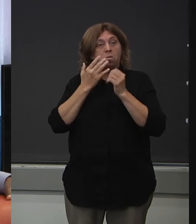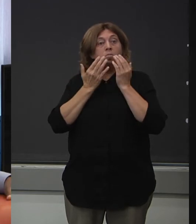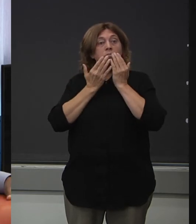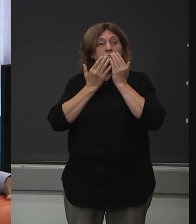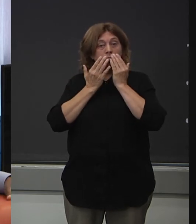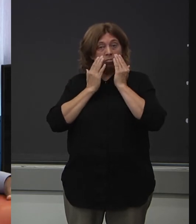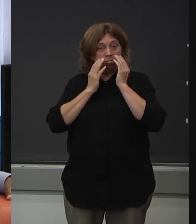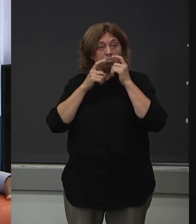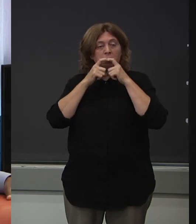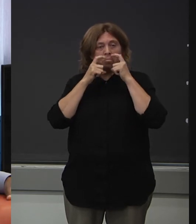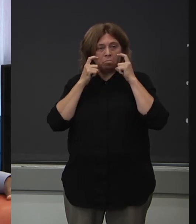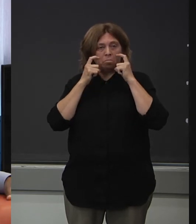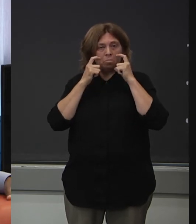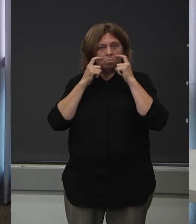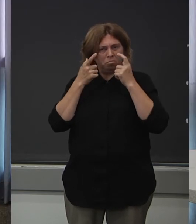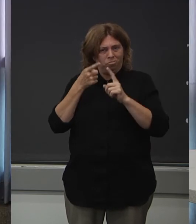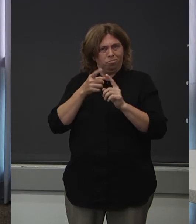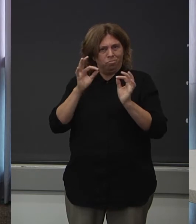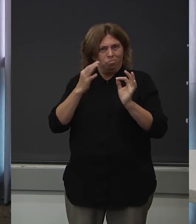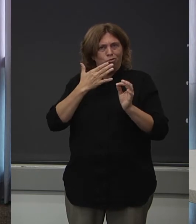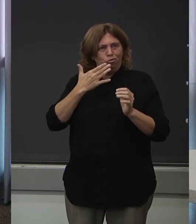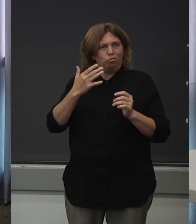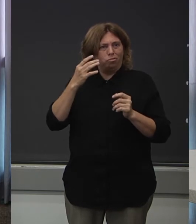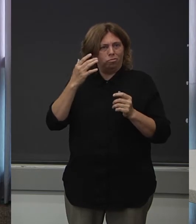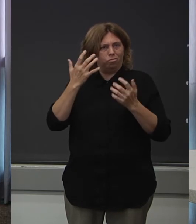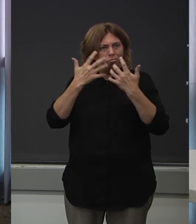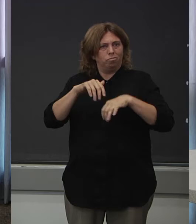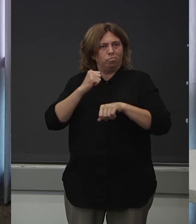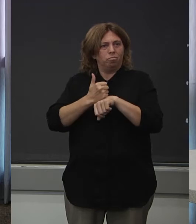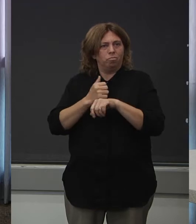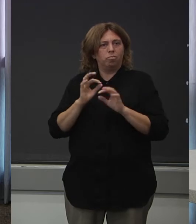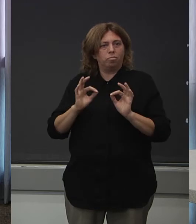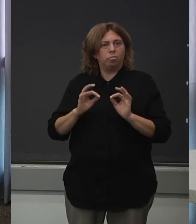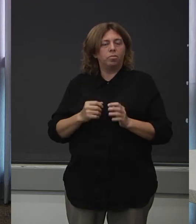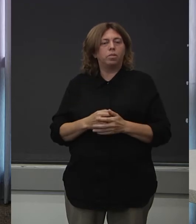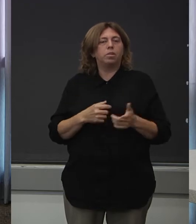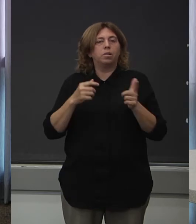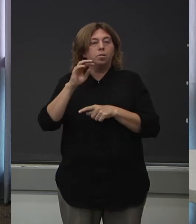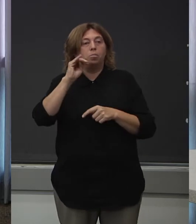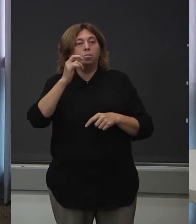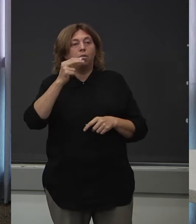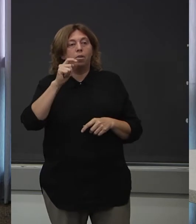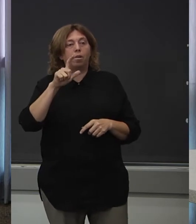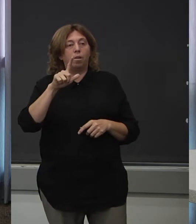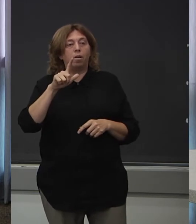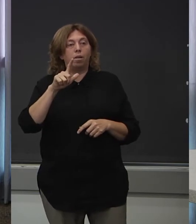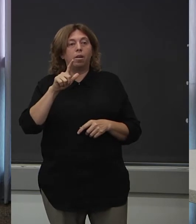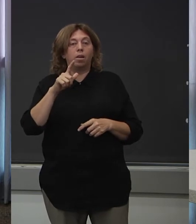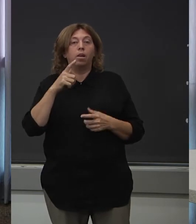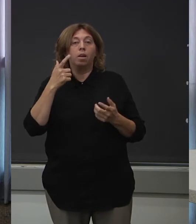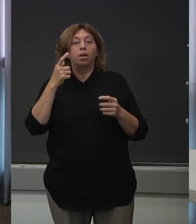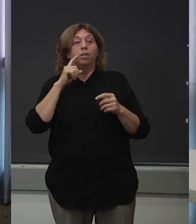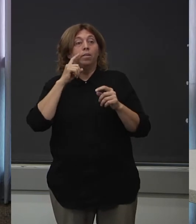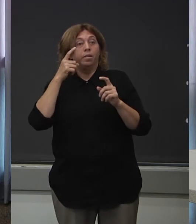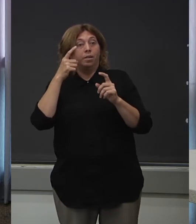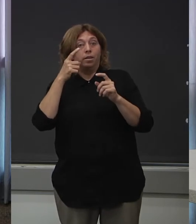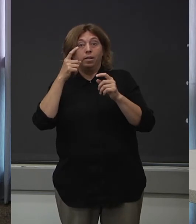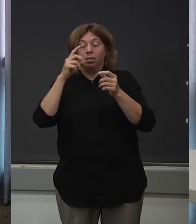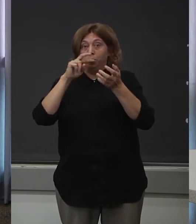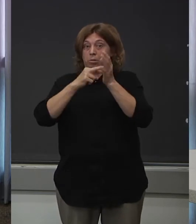is a good idea. And there's certainly nothing magic at 6 feet that says that the droplet vanishes, and